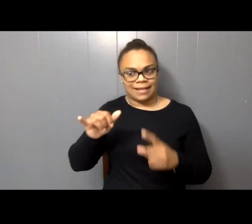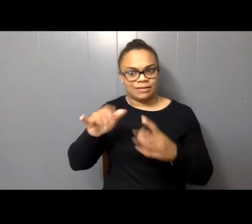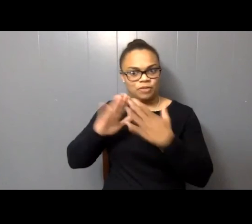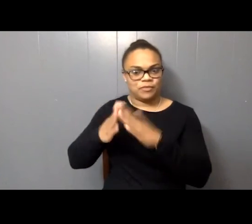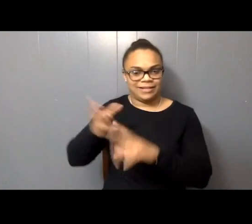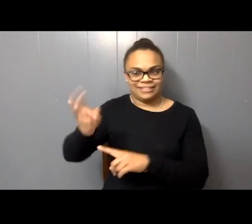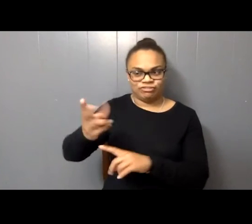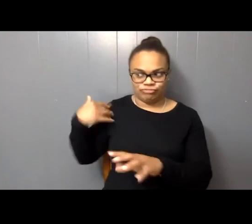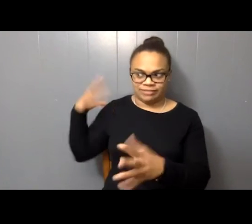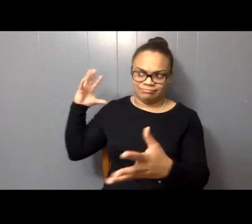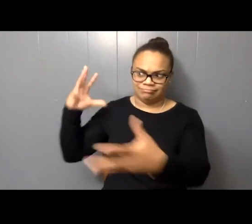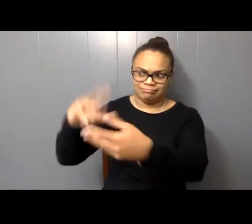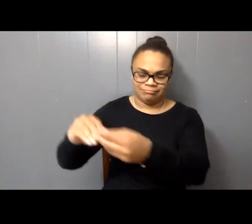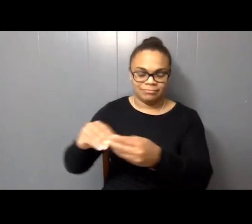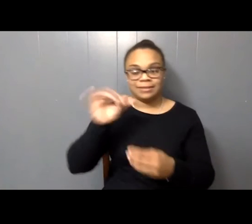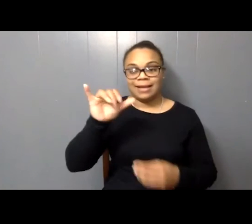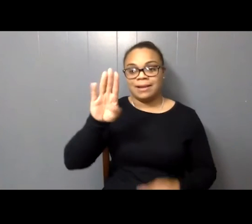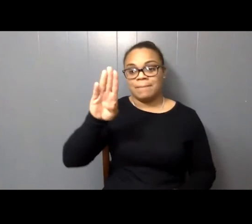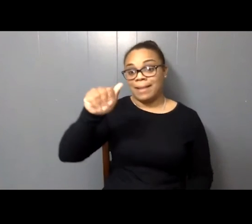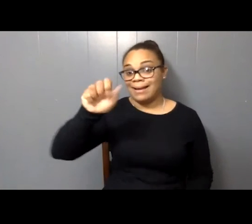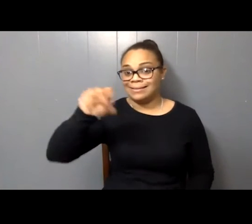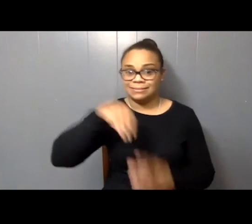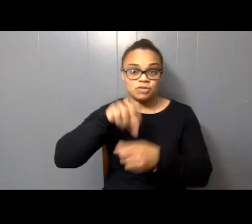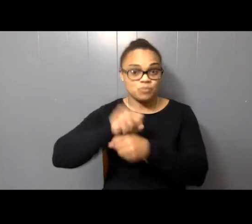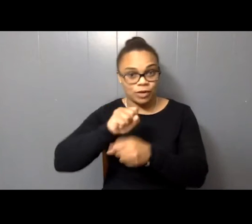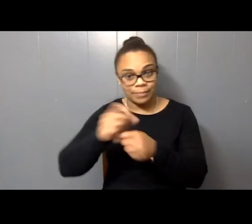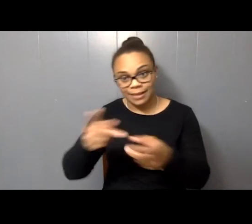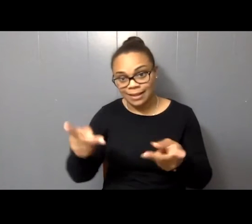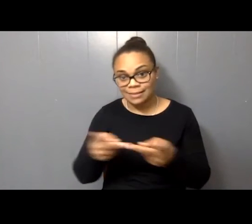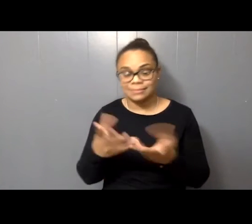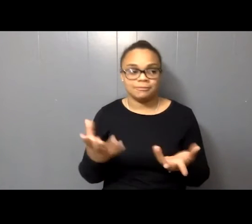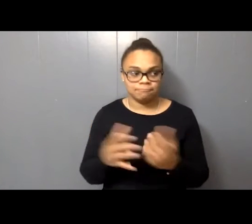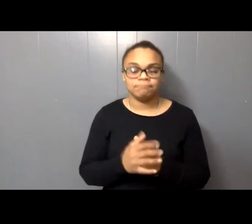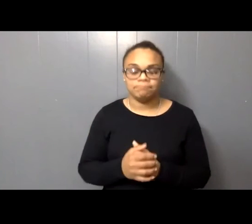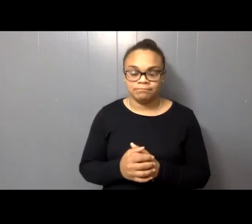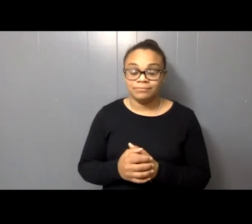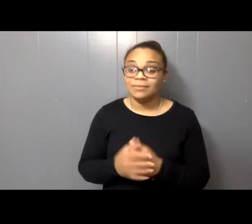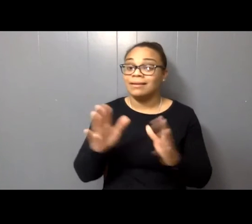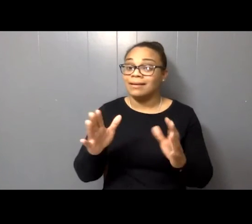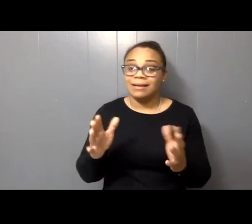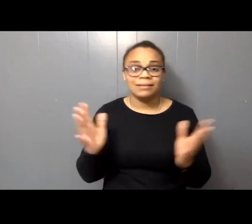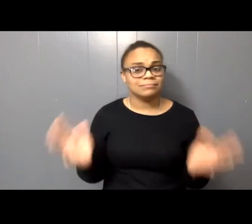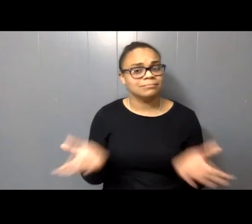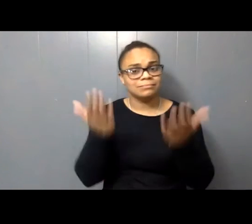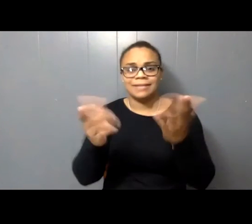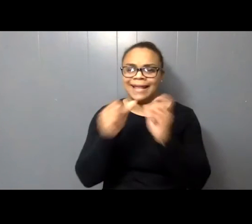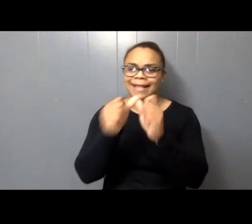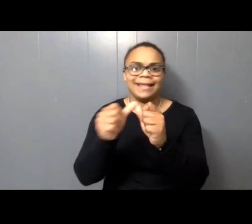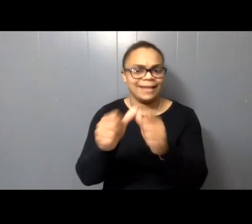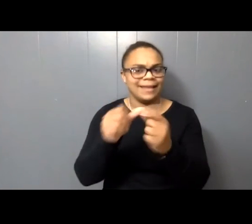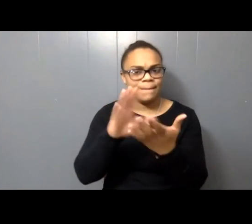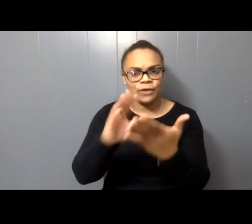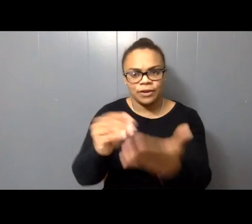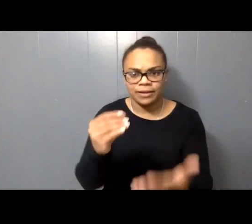and like that kind of stuff. And then just like keep learning as people come out with more stories, you know, like times are always